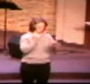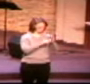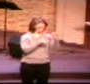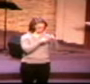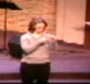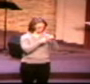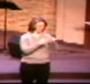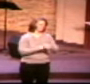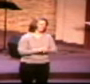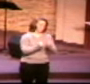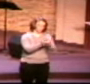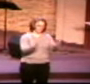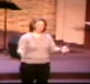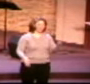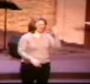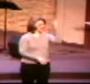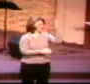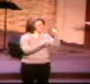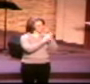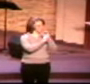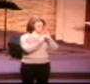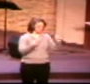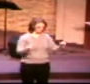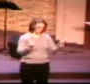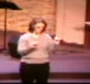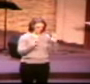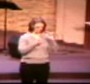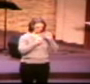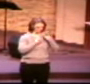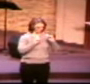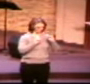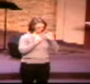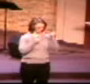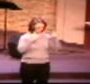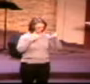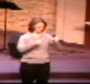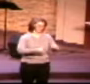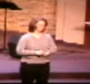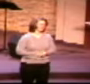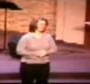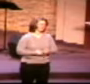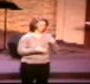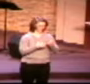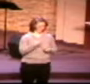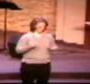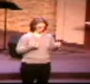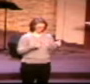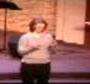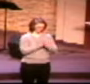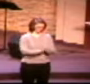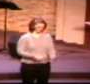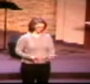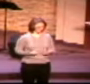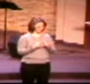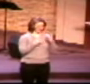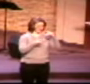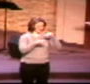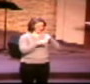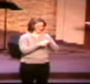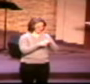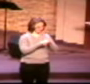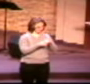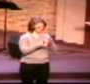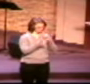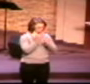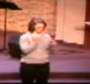and without him, not one thing came into being. What has come into being in him was life,